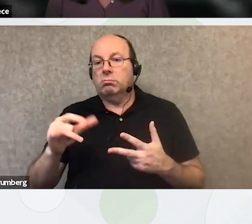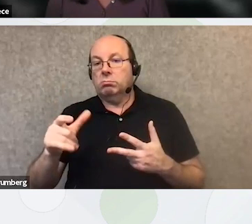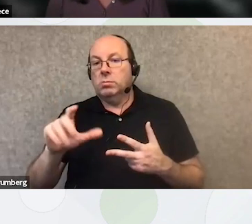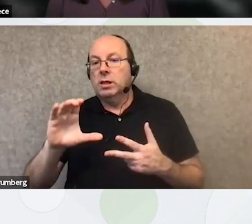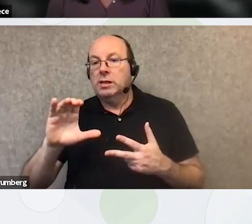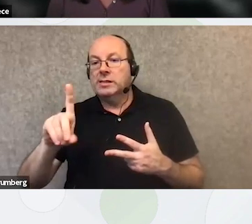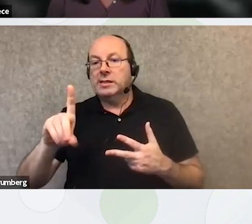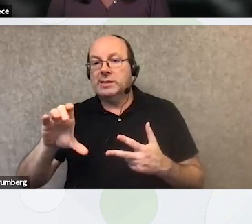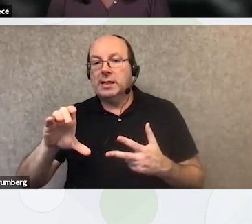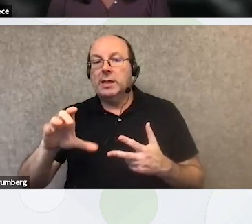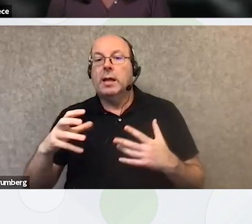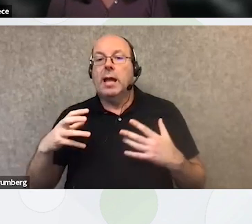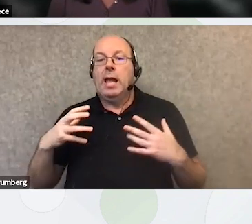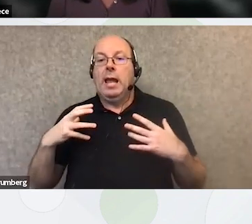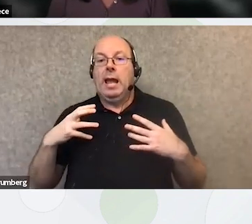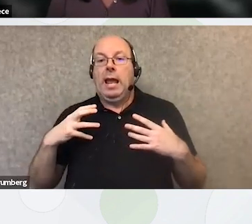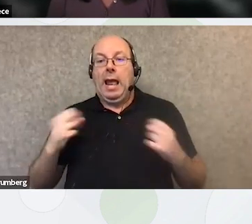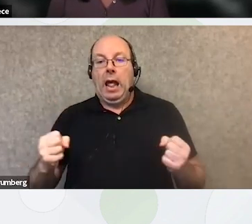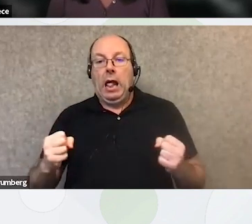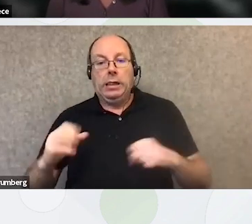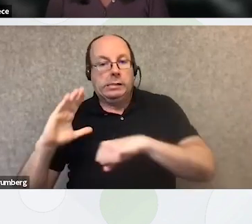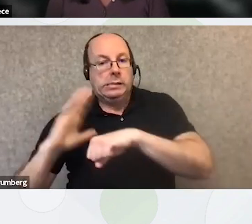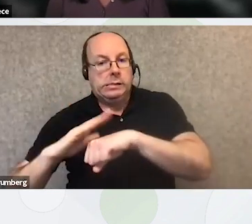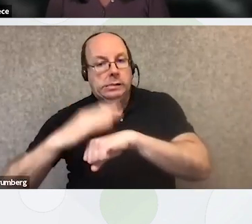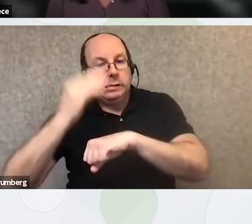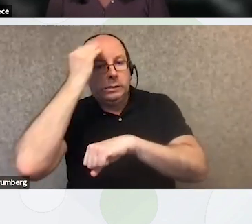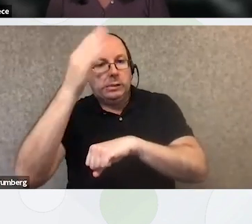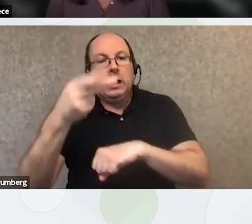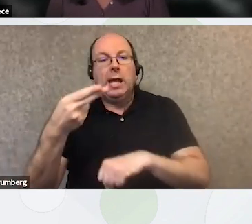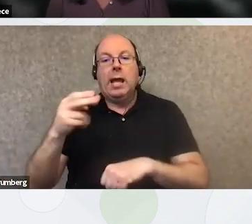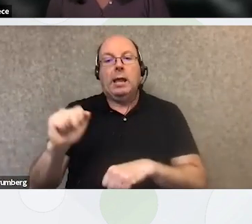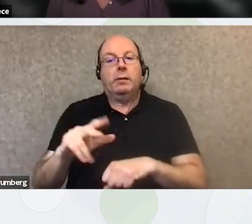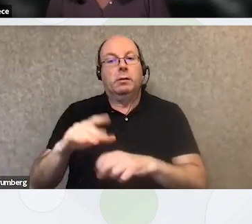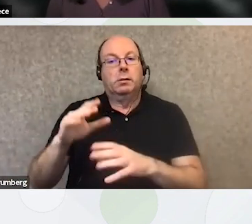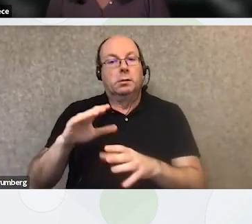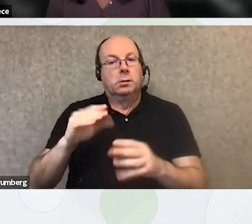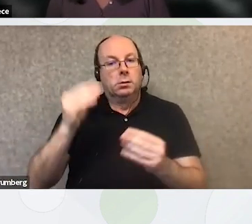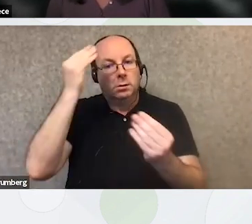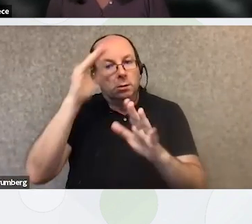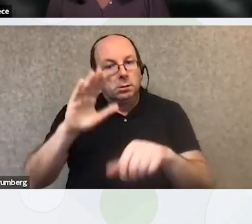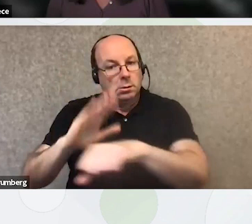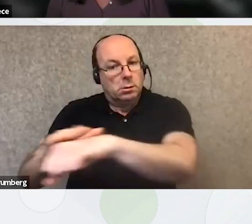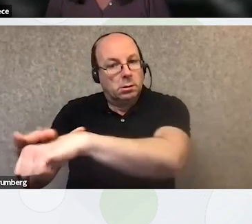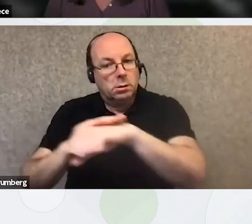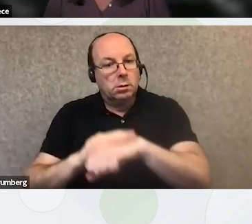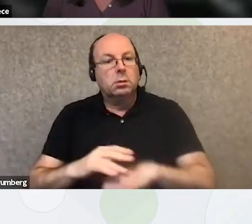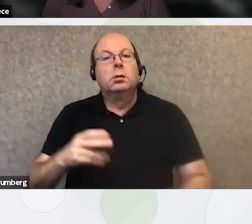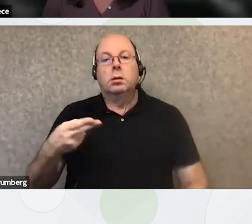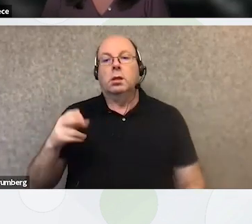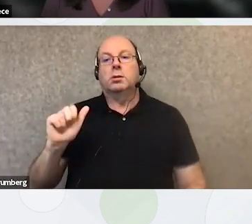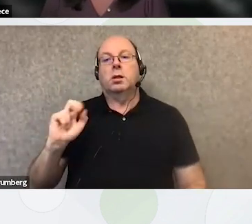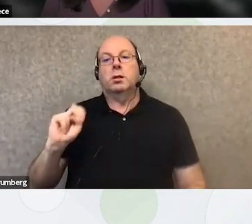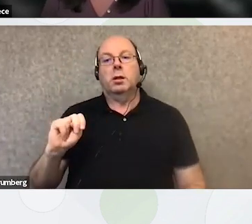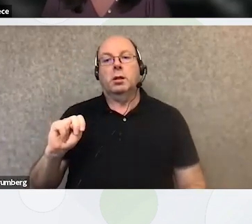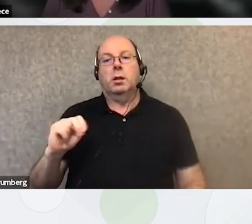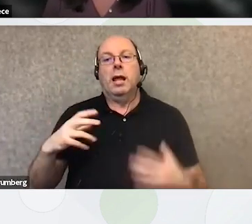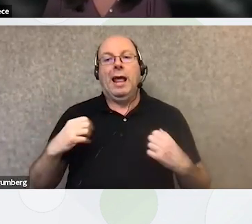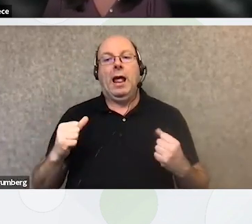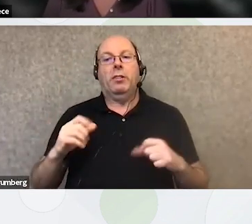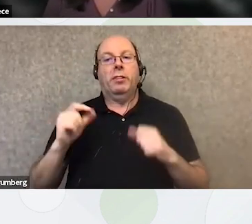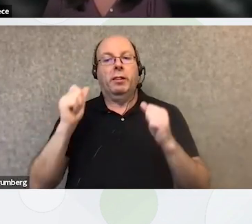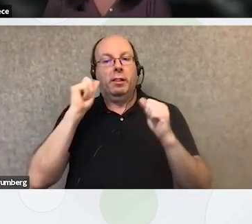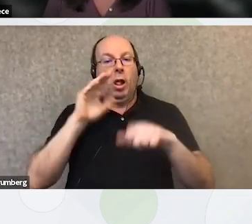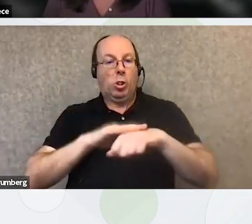CDC Health Advisory that was released a few weeks ago, looking at the increase of RSV, or